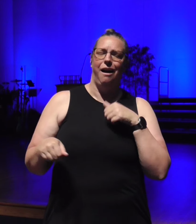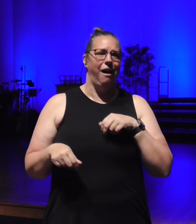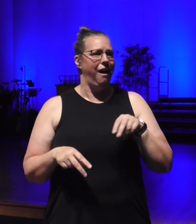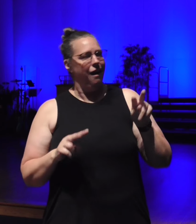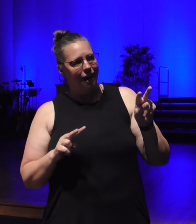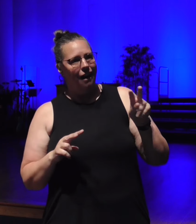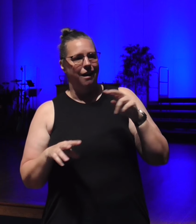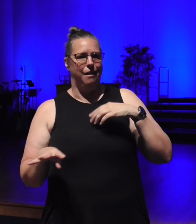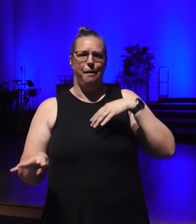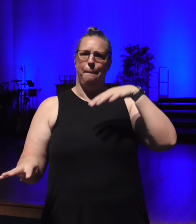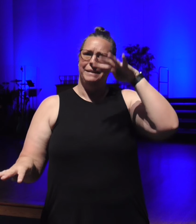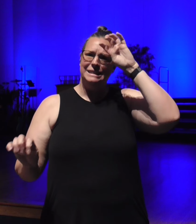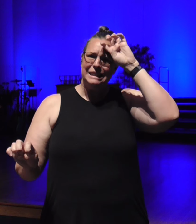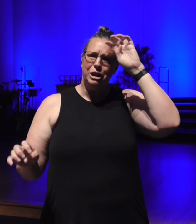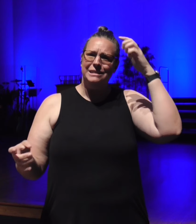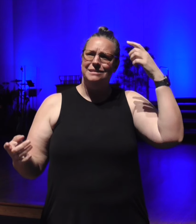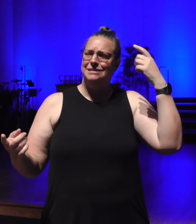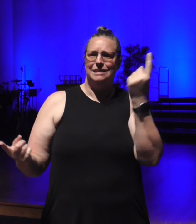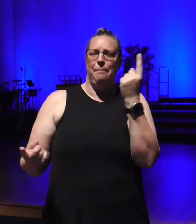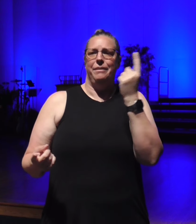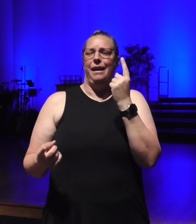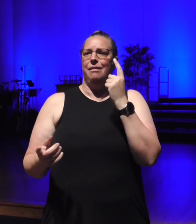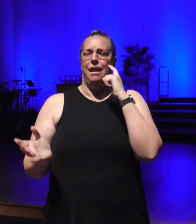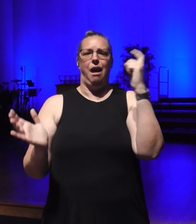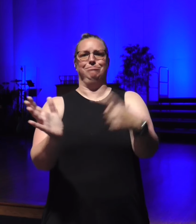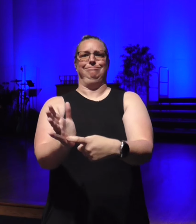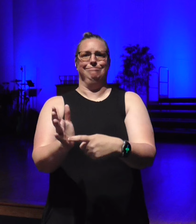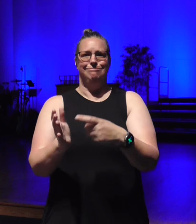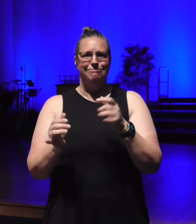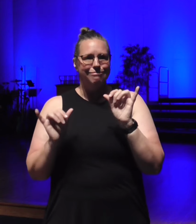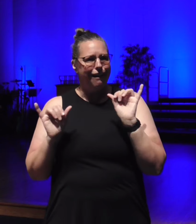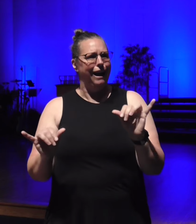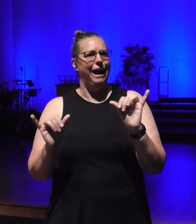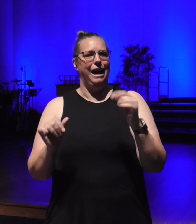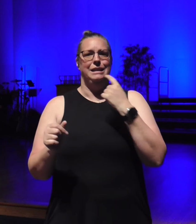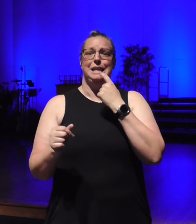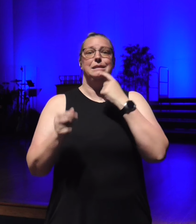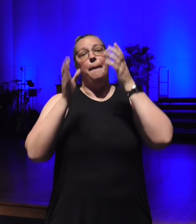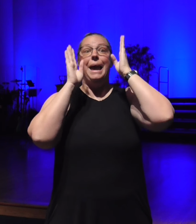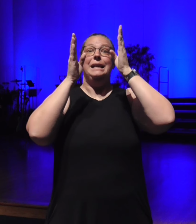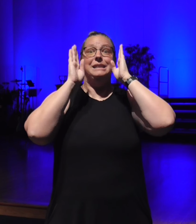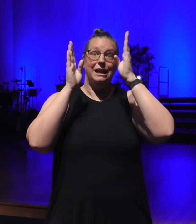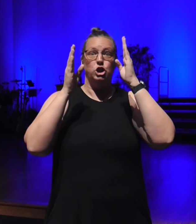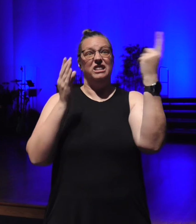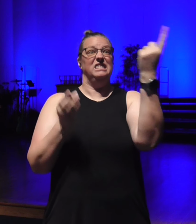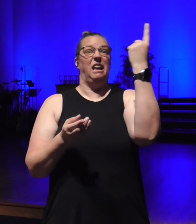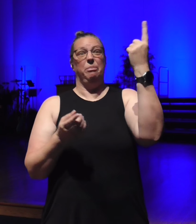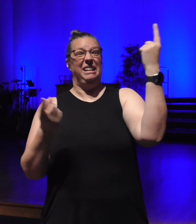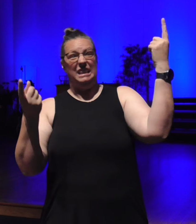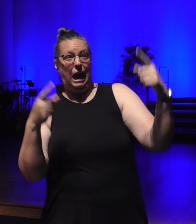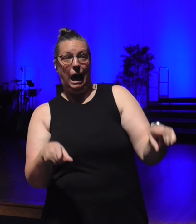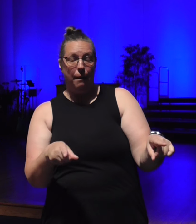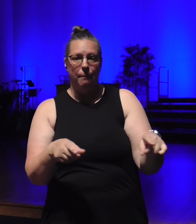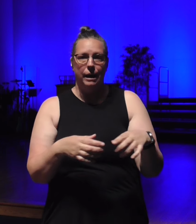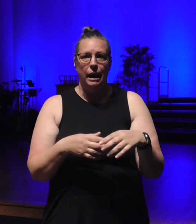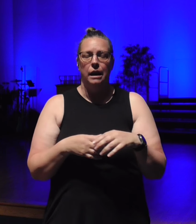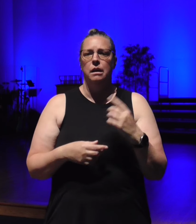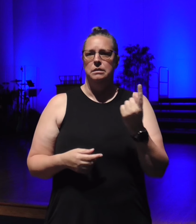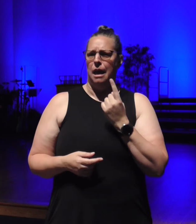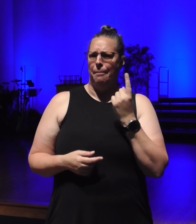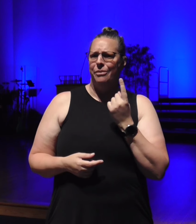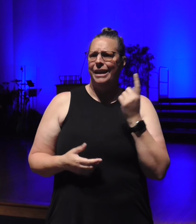to? Something that grabs your attention as if to say, pay attention. Something that brings you enchantment